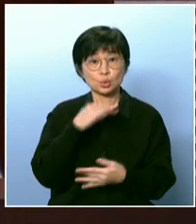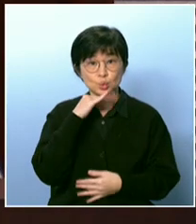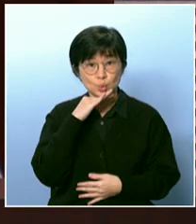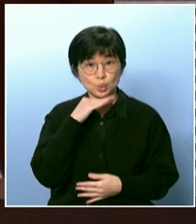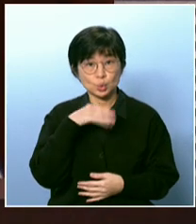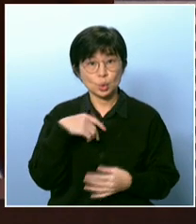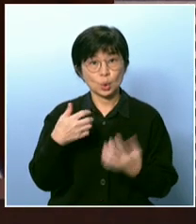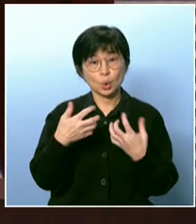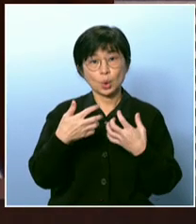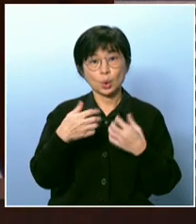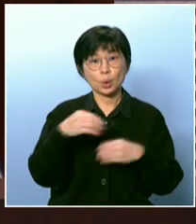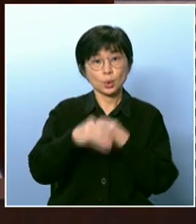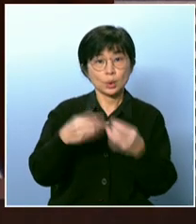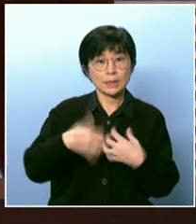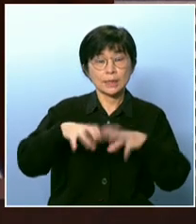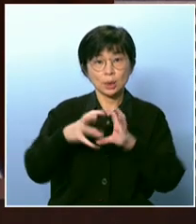Ms. Zhou Chen.